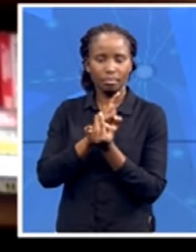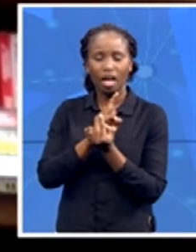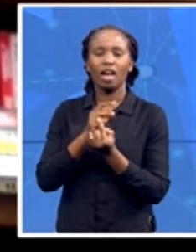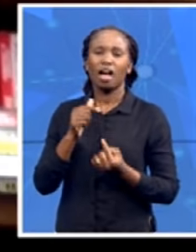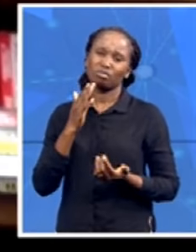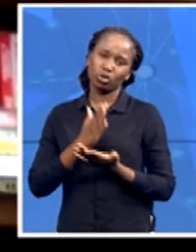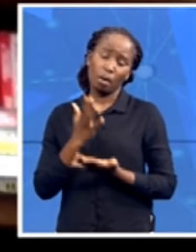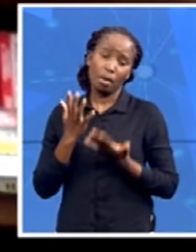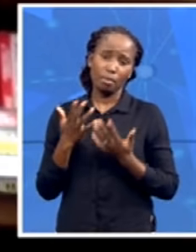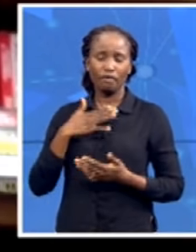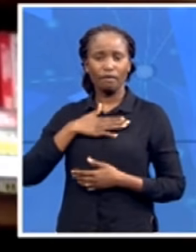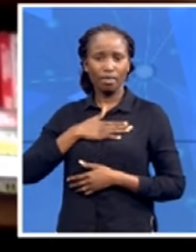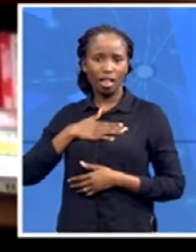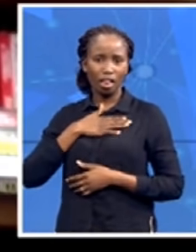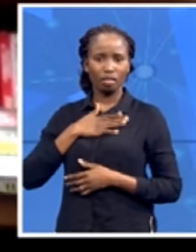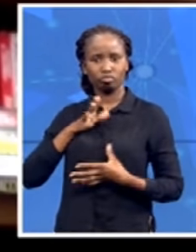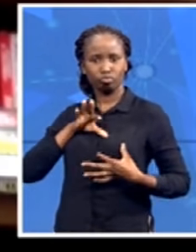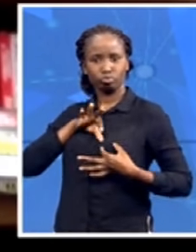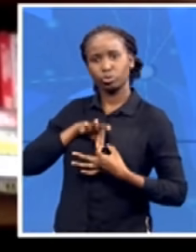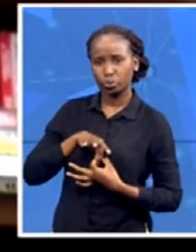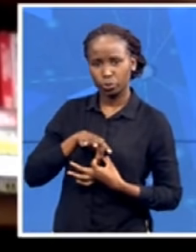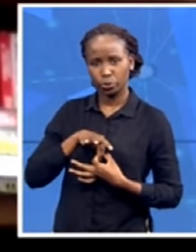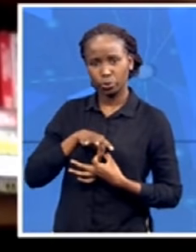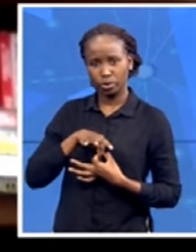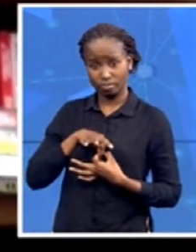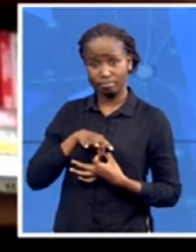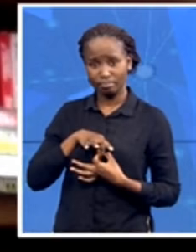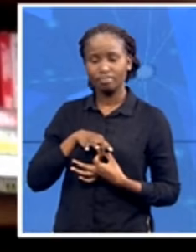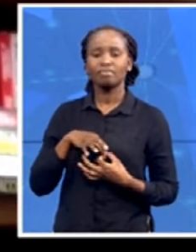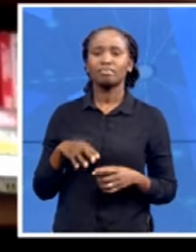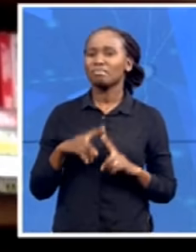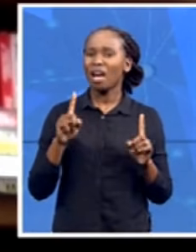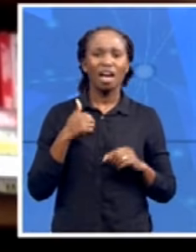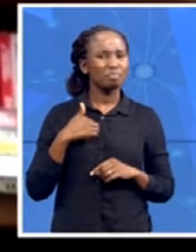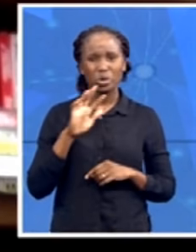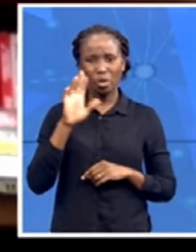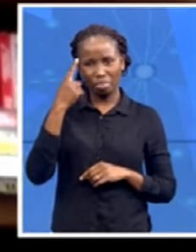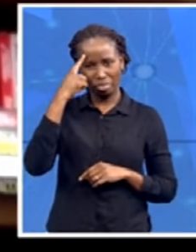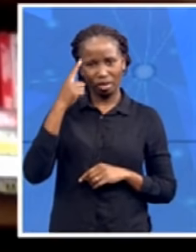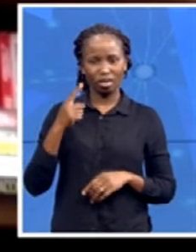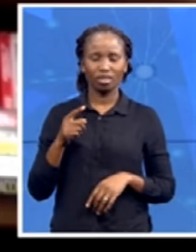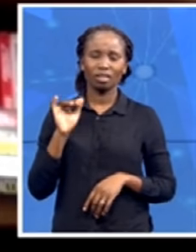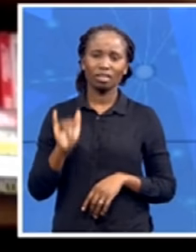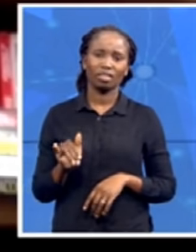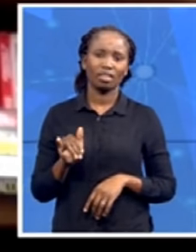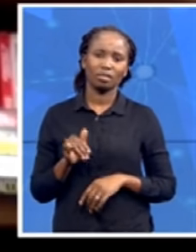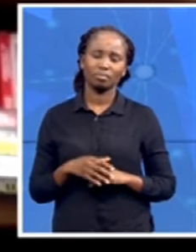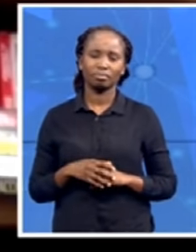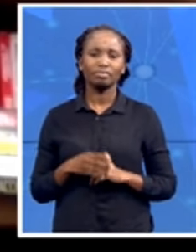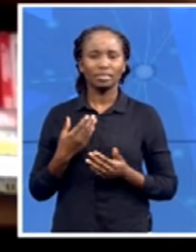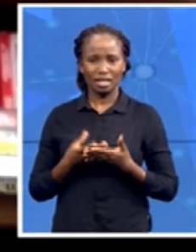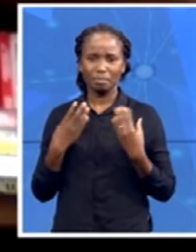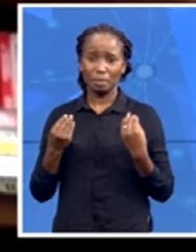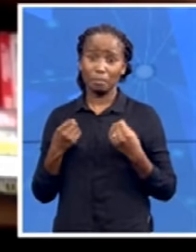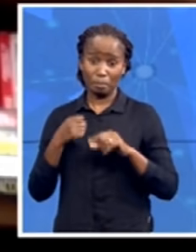her. But I don't think that, in my opinion, will have a positive effect